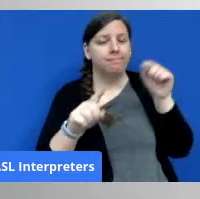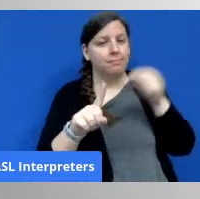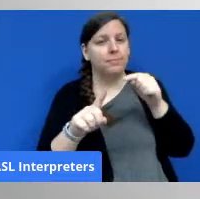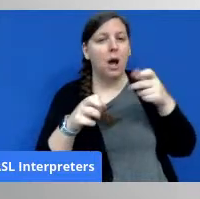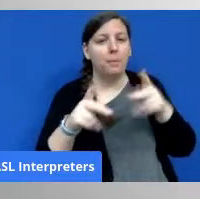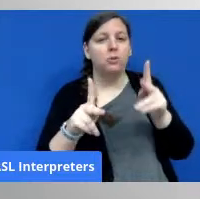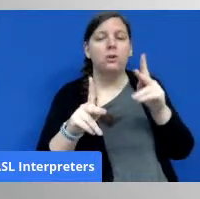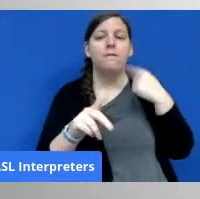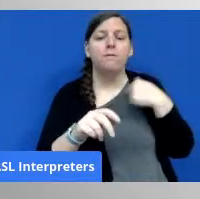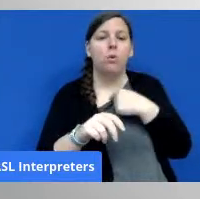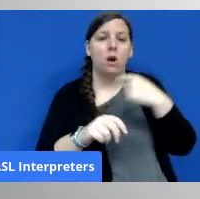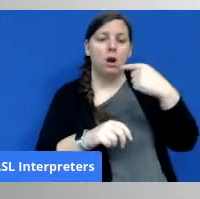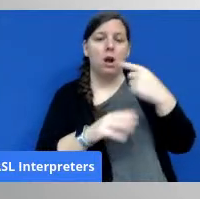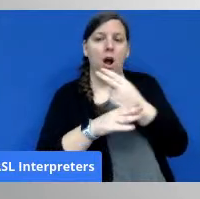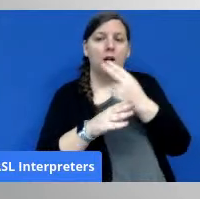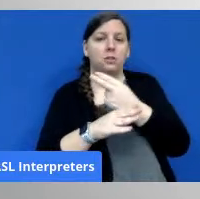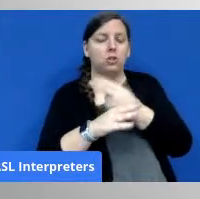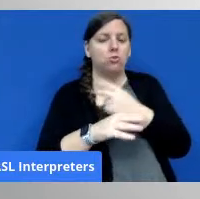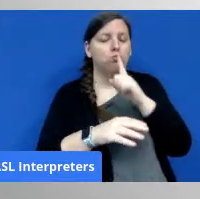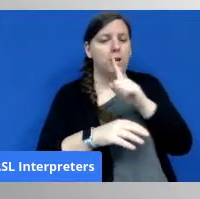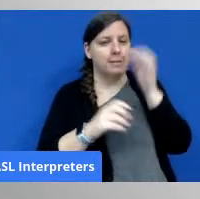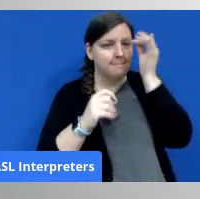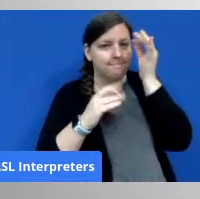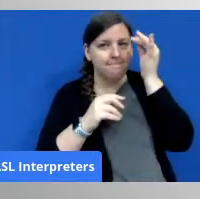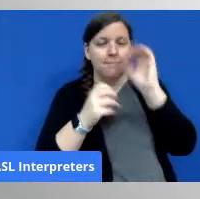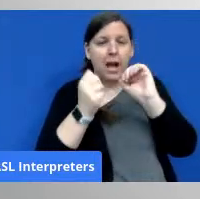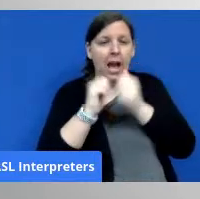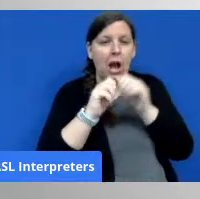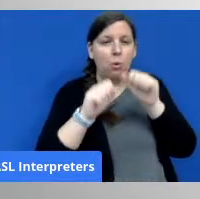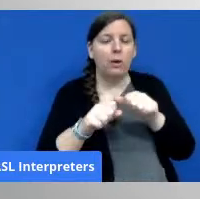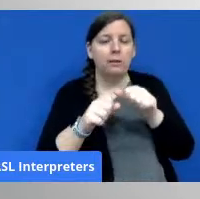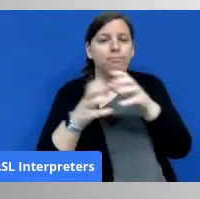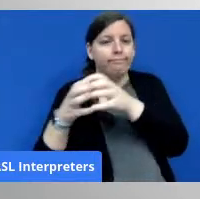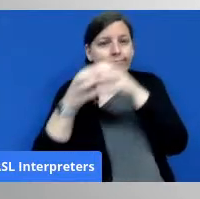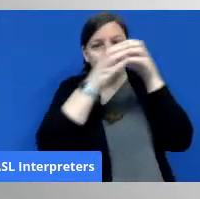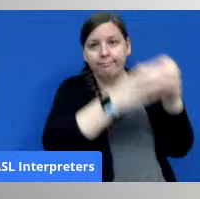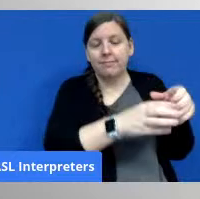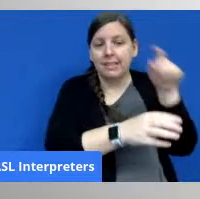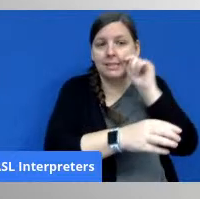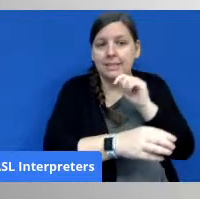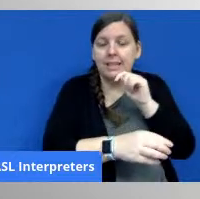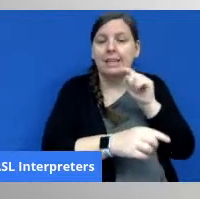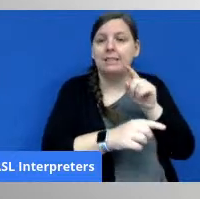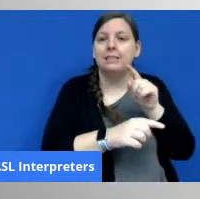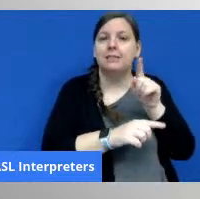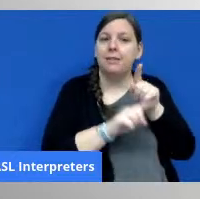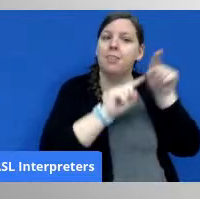to get some of these teenage kids out there, especially in the summer.